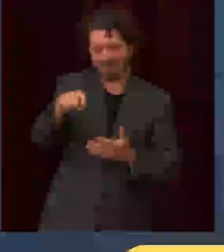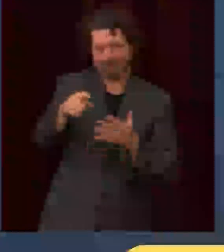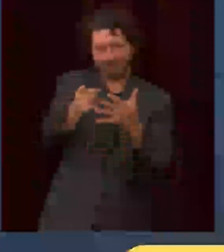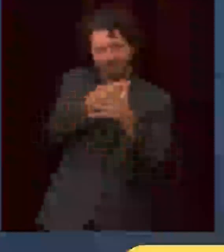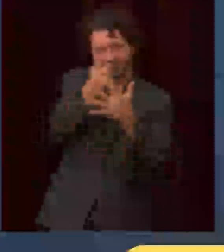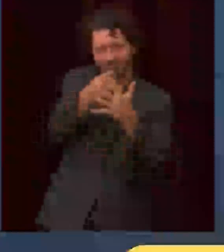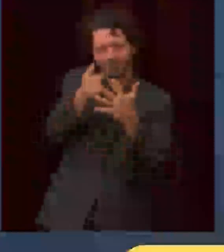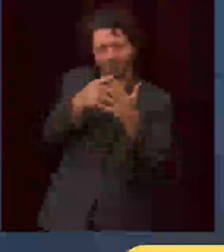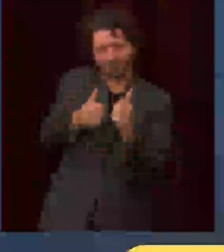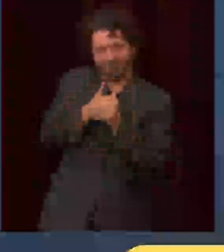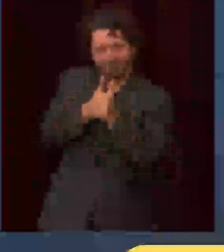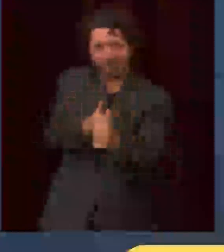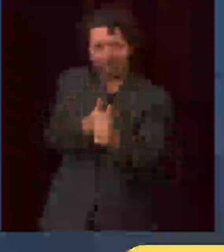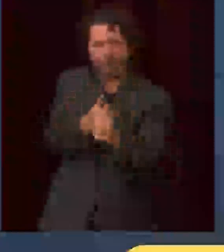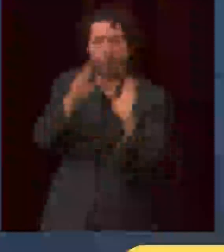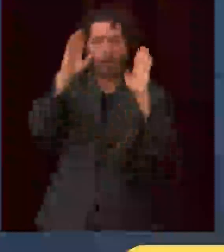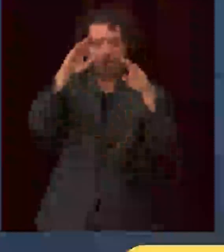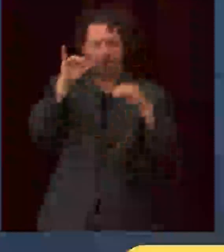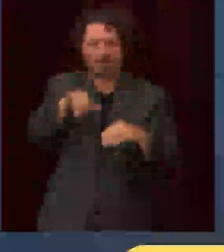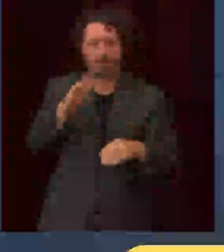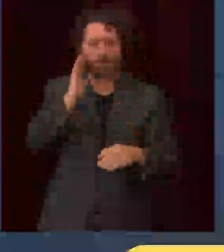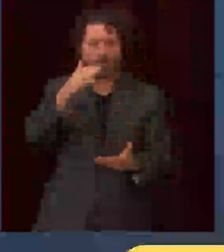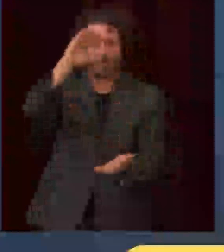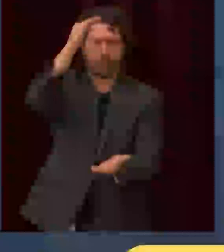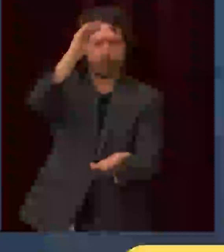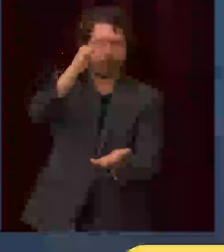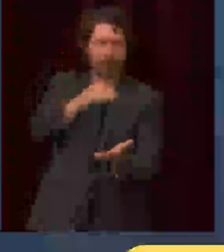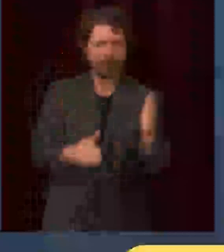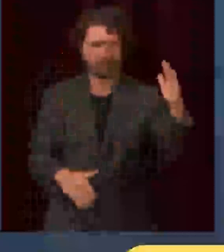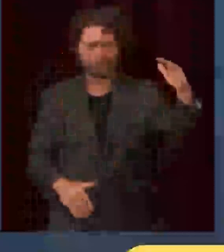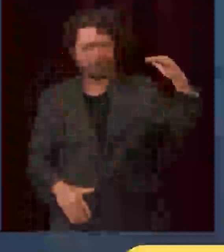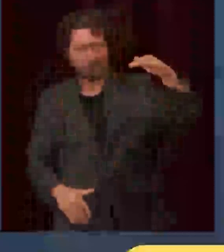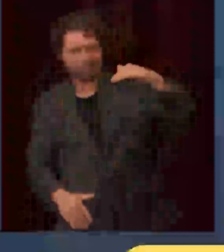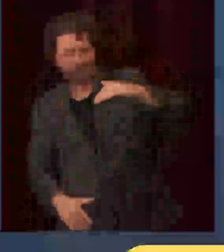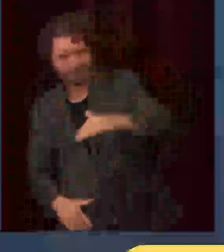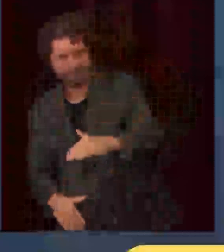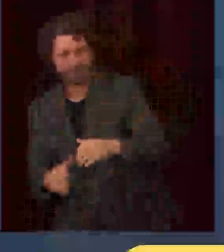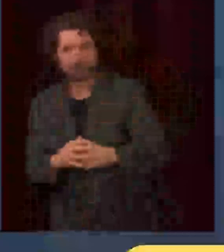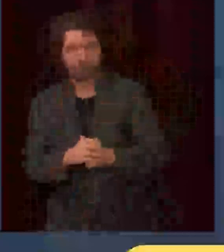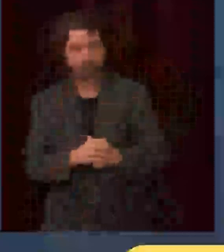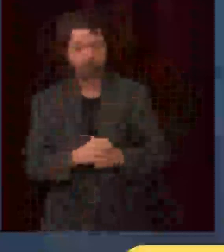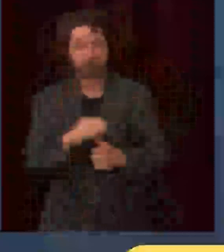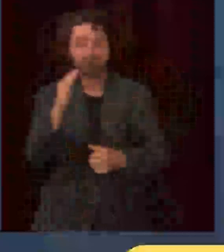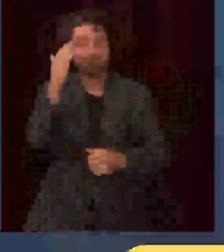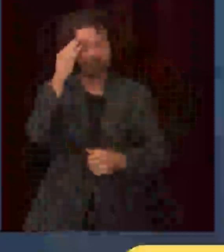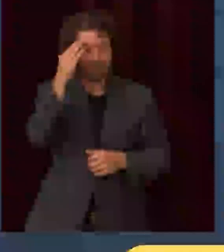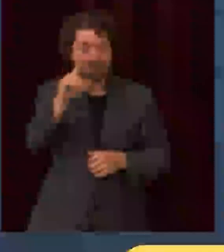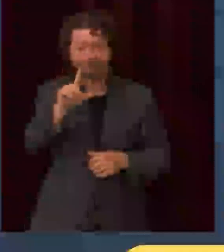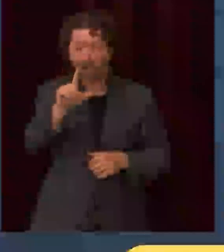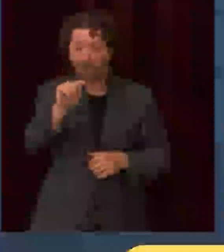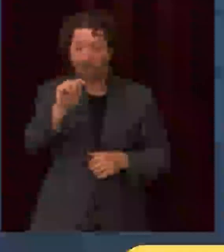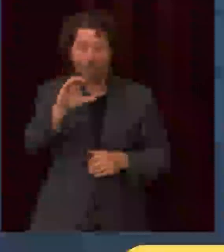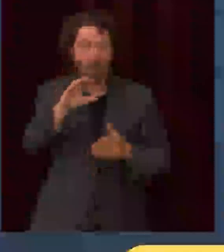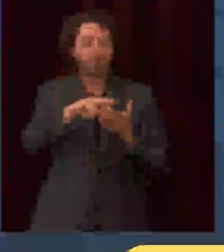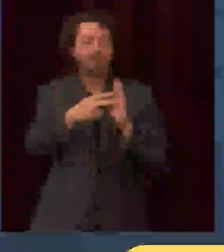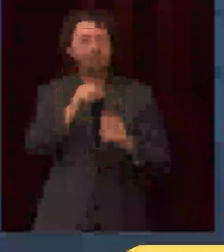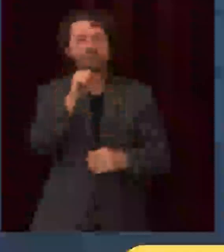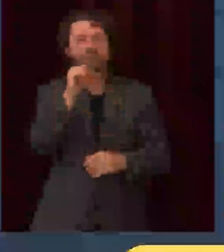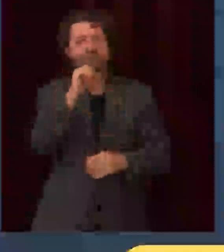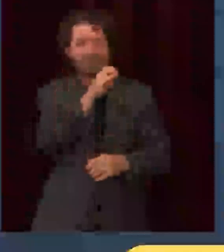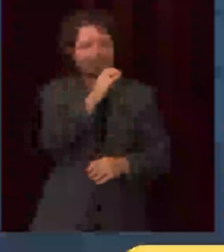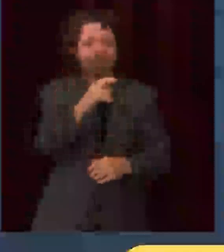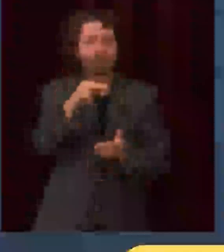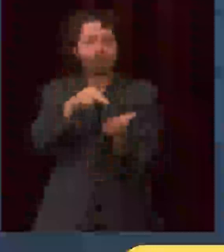Yakima County. And I'm glad we've been able to do these things. But I just want to level with the people of Yakima because they're my